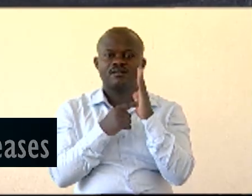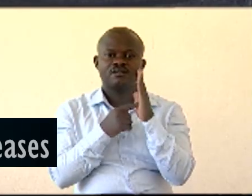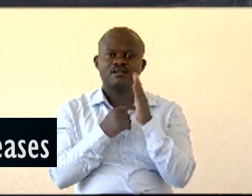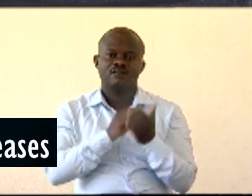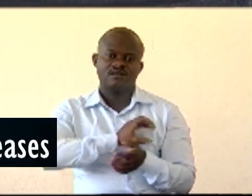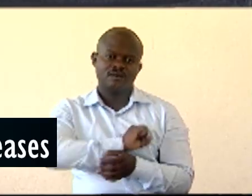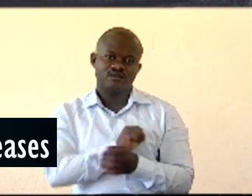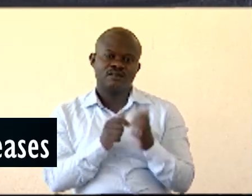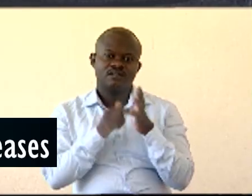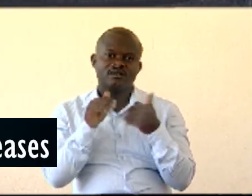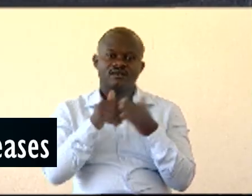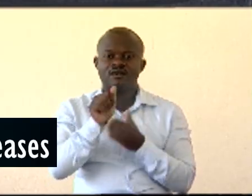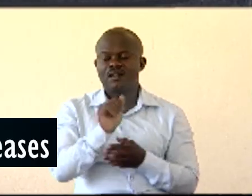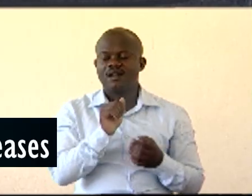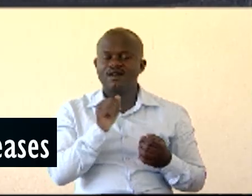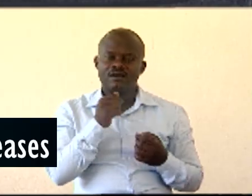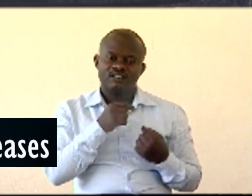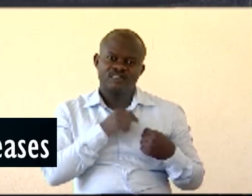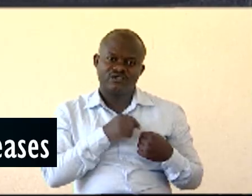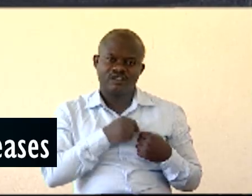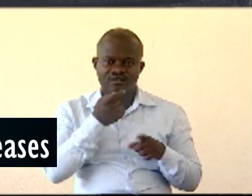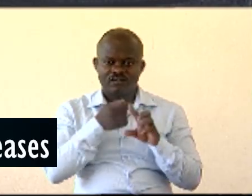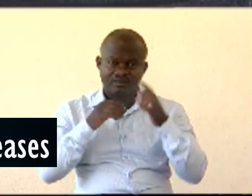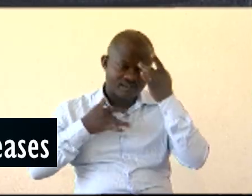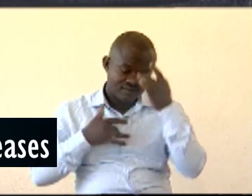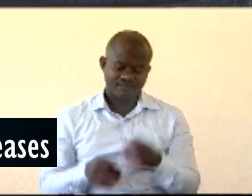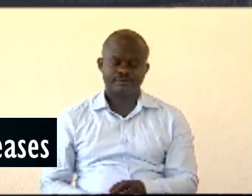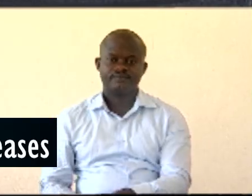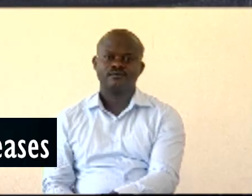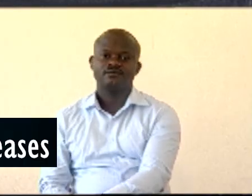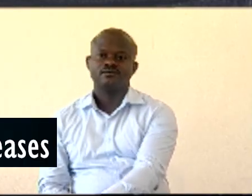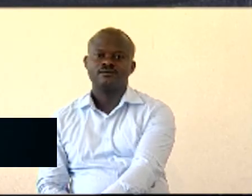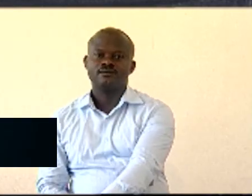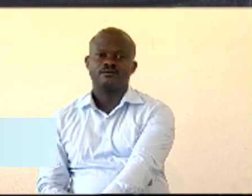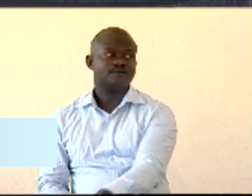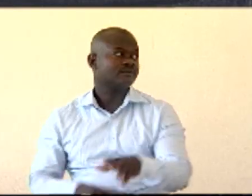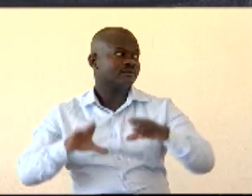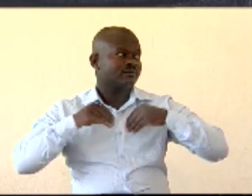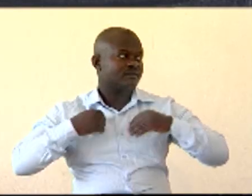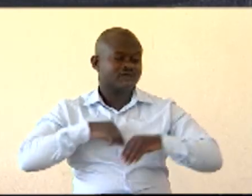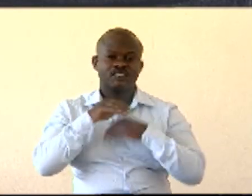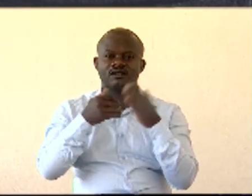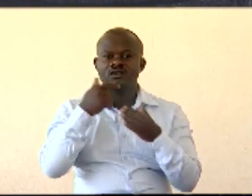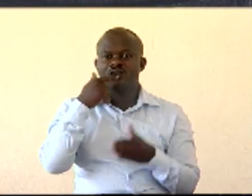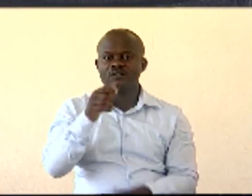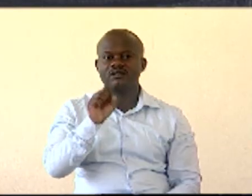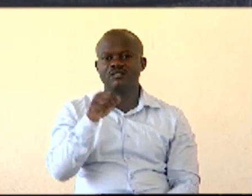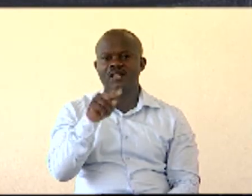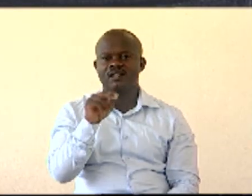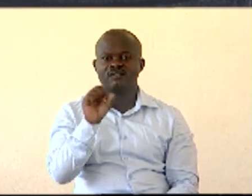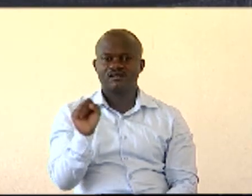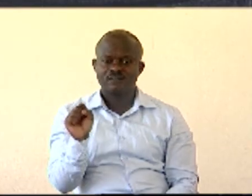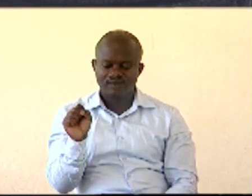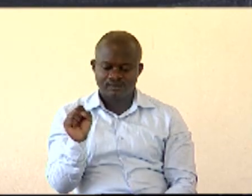patient showing that is suffering from the disease. Let me talk about signs.